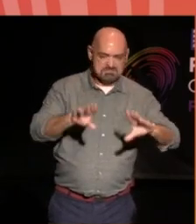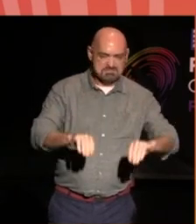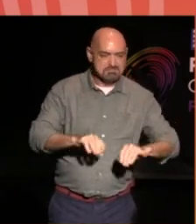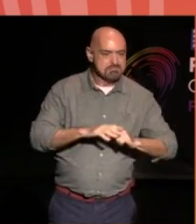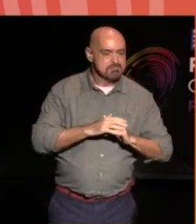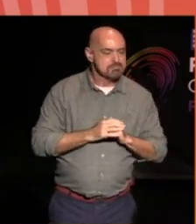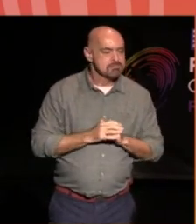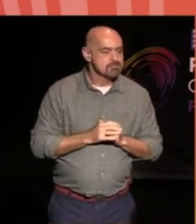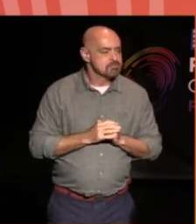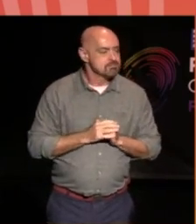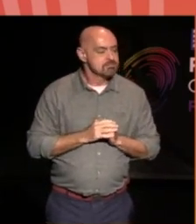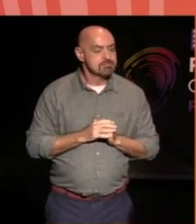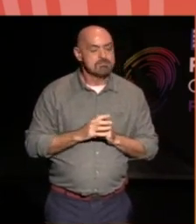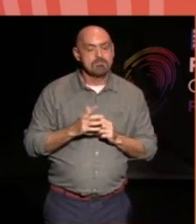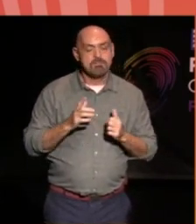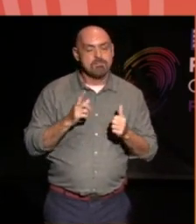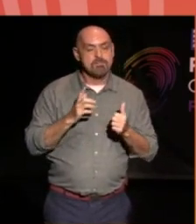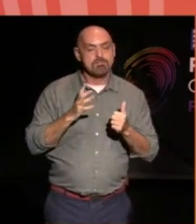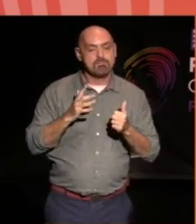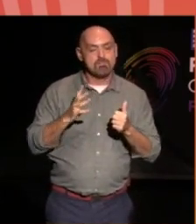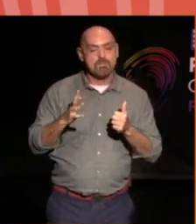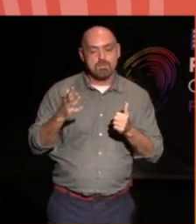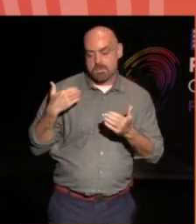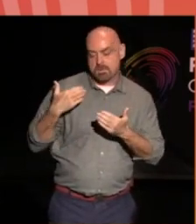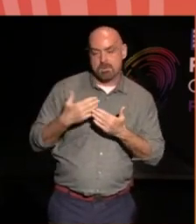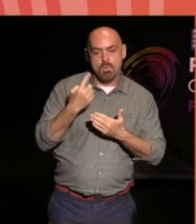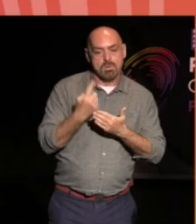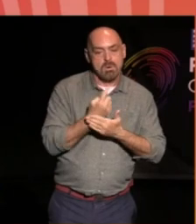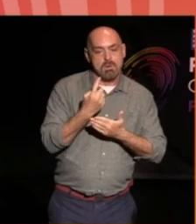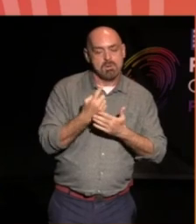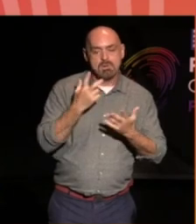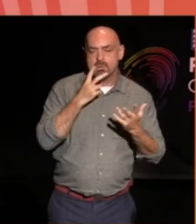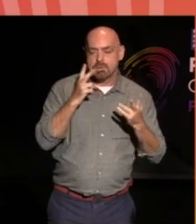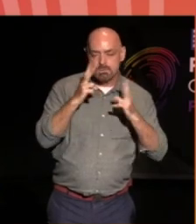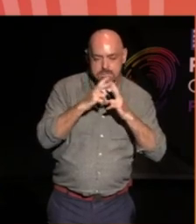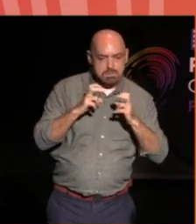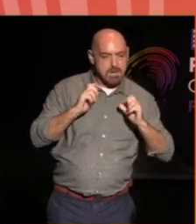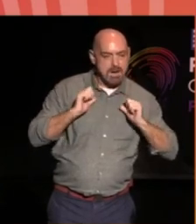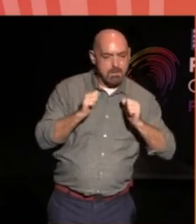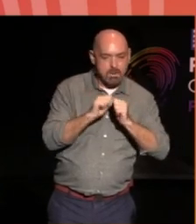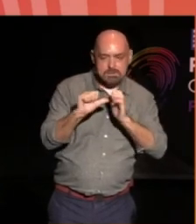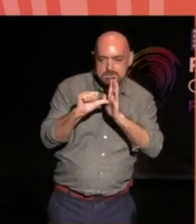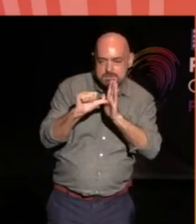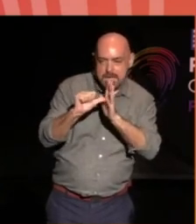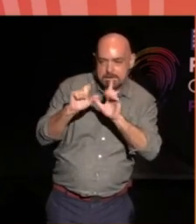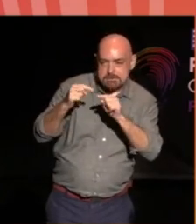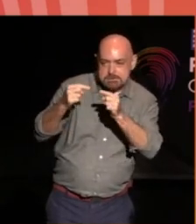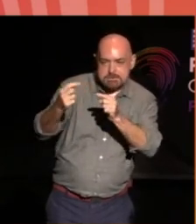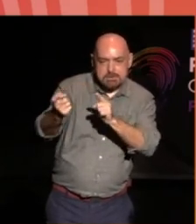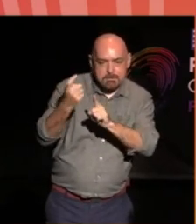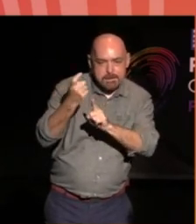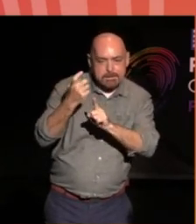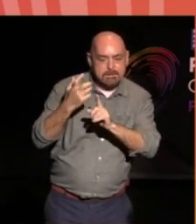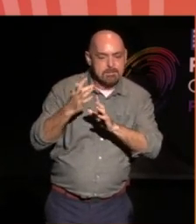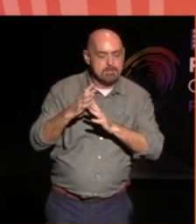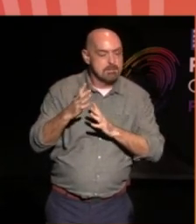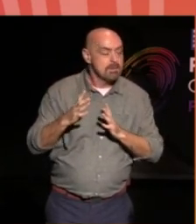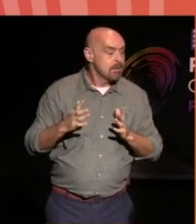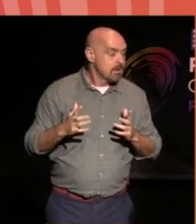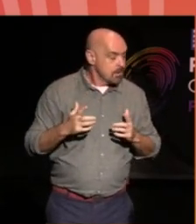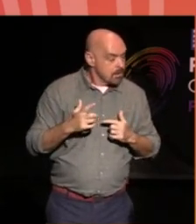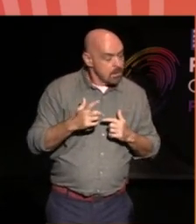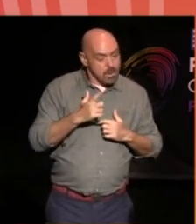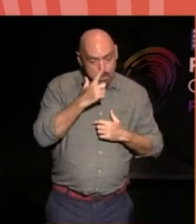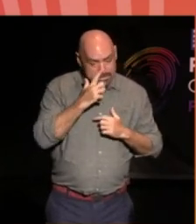We explored in this last hour some of the challenges before us. We've all got an opportunity to build back